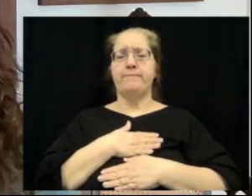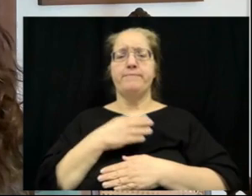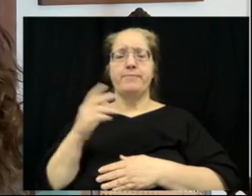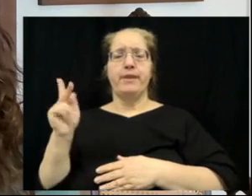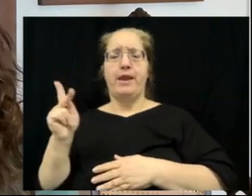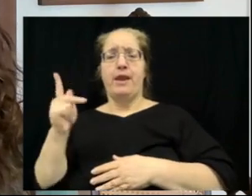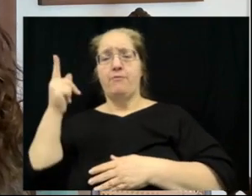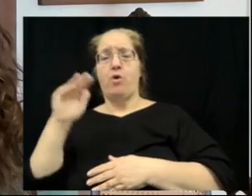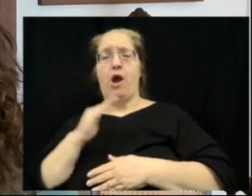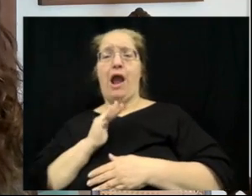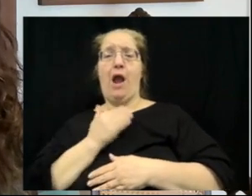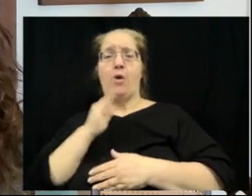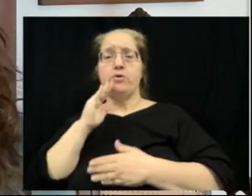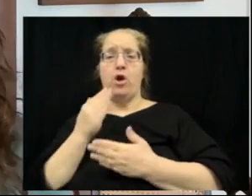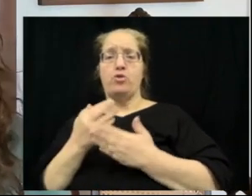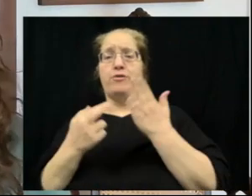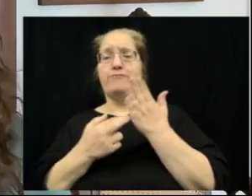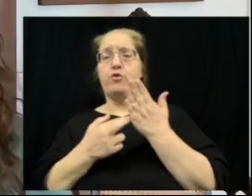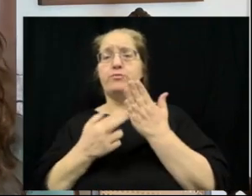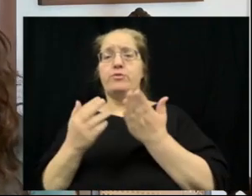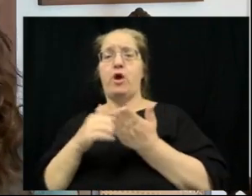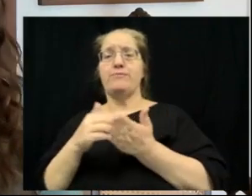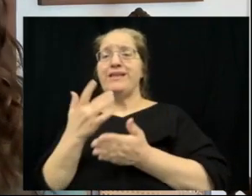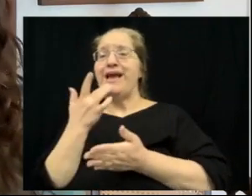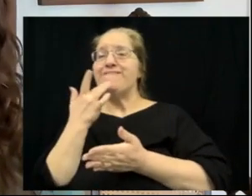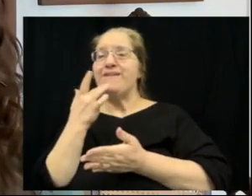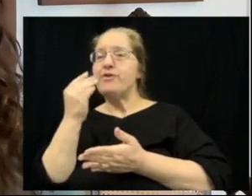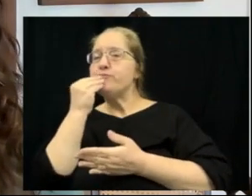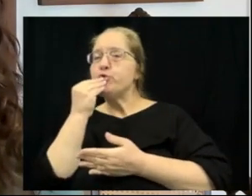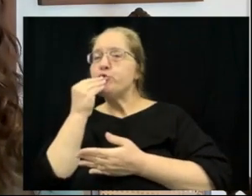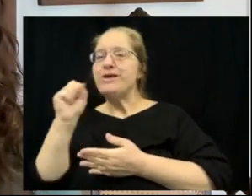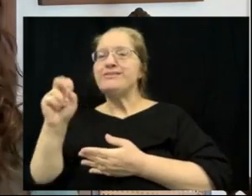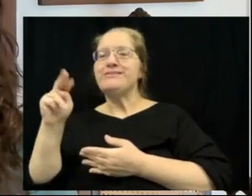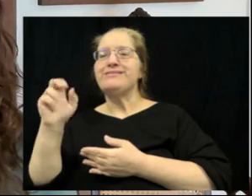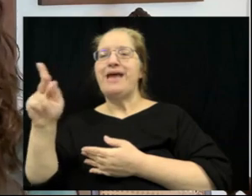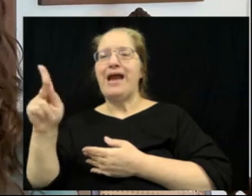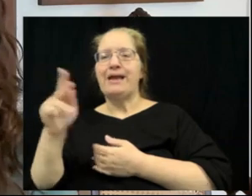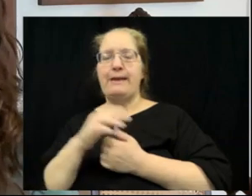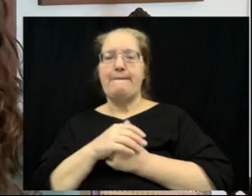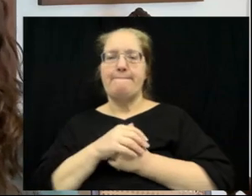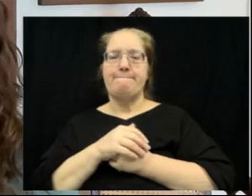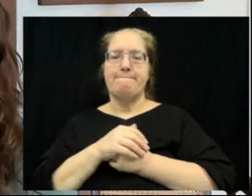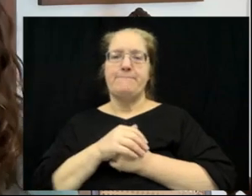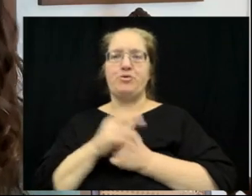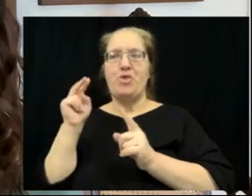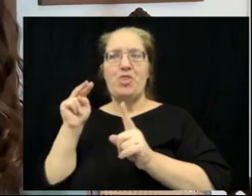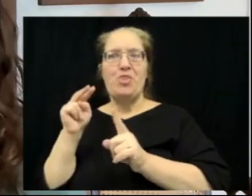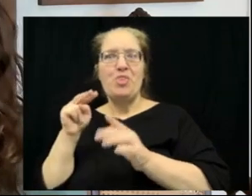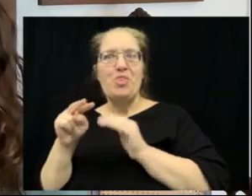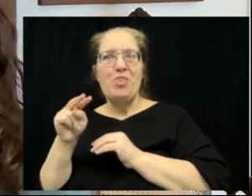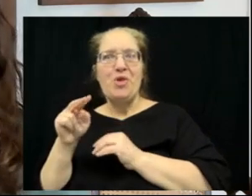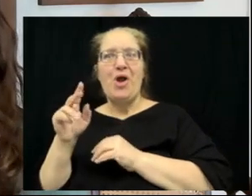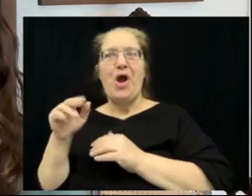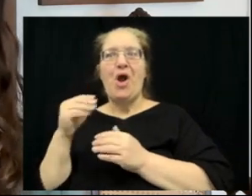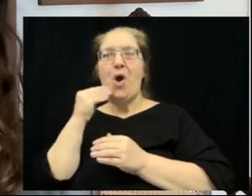daughter, the reinforcement was often a favorite snack. So a favorite snack that she knew she was looking forward to once she got home